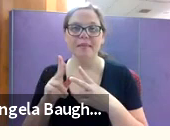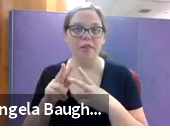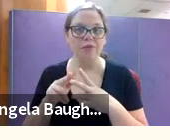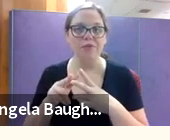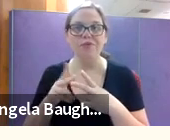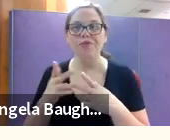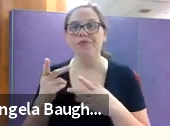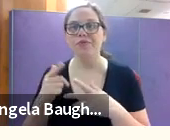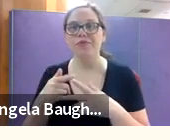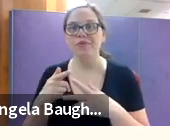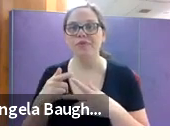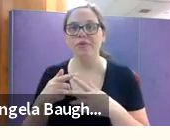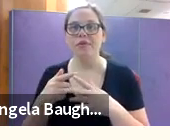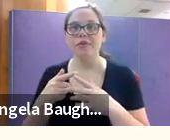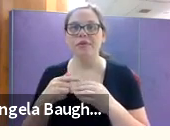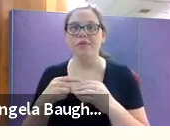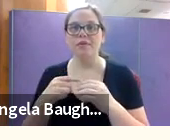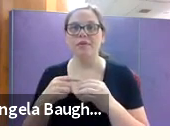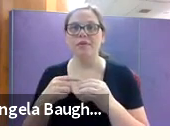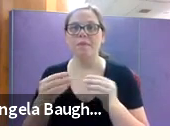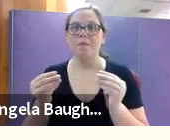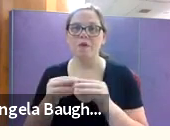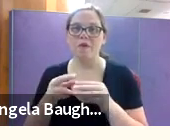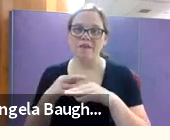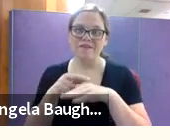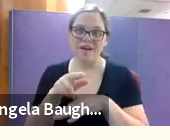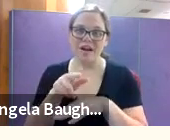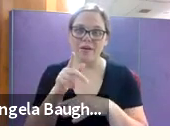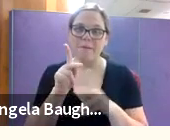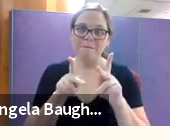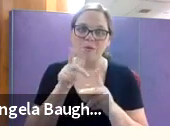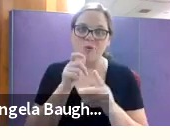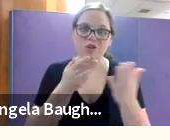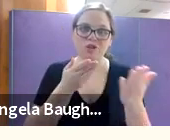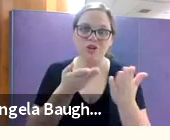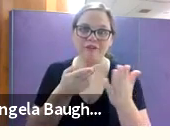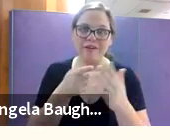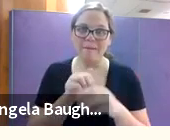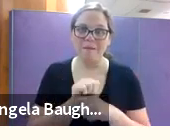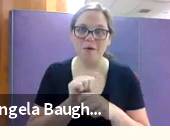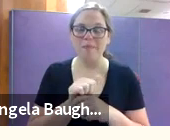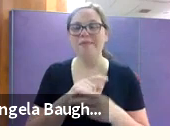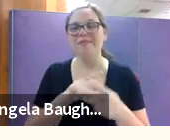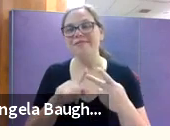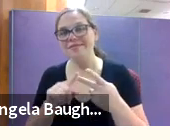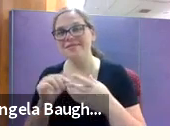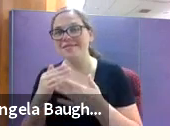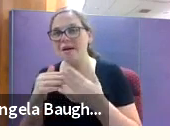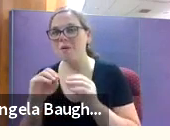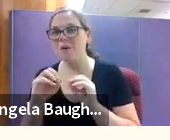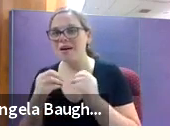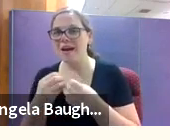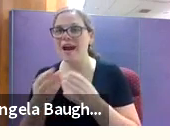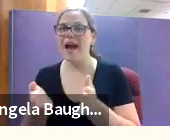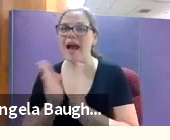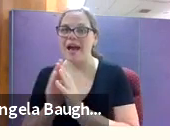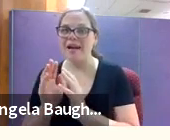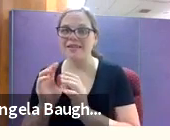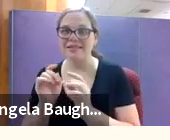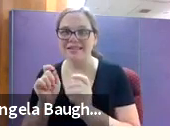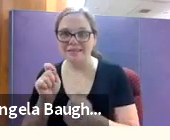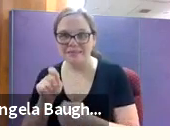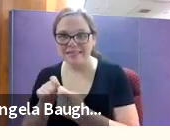a lot more, weren't reflective of the people that they were serving in employment. We had some organizations that clearly asked for funding to utilize